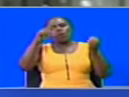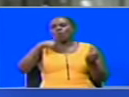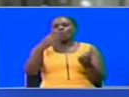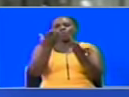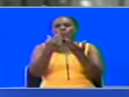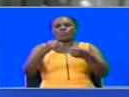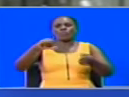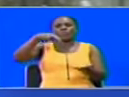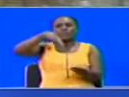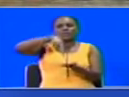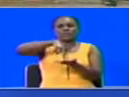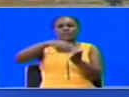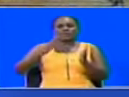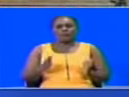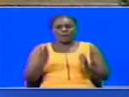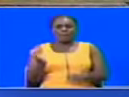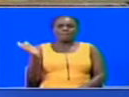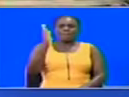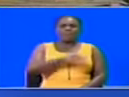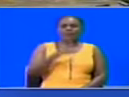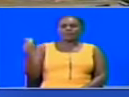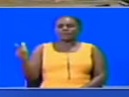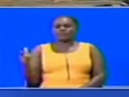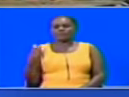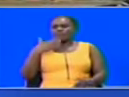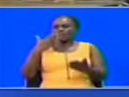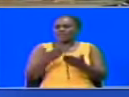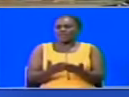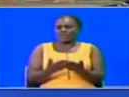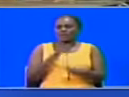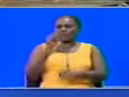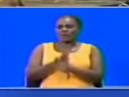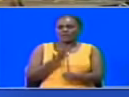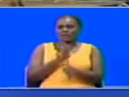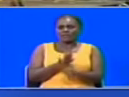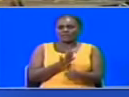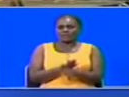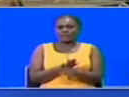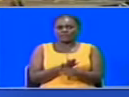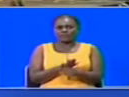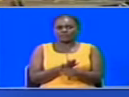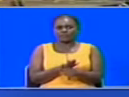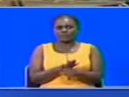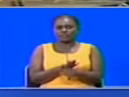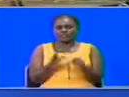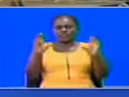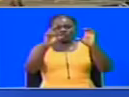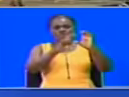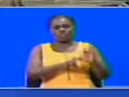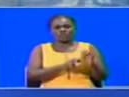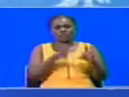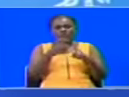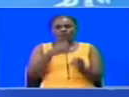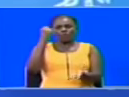flag bearer is going to be. Back to you in studio. Murimi, thank you very much for that. Murimi Mwangi there joining us from